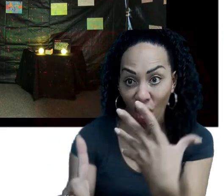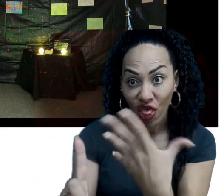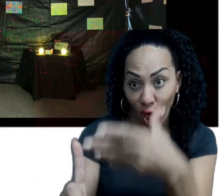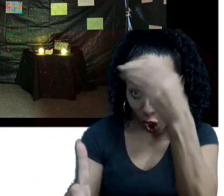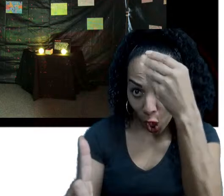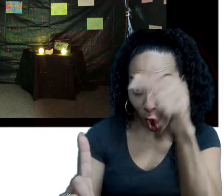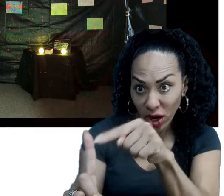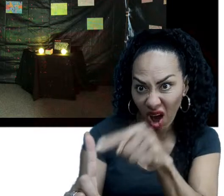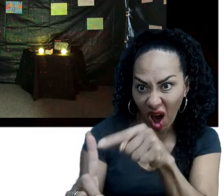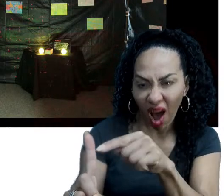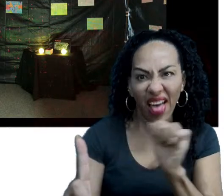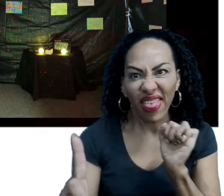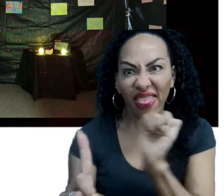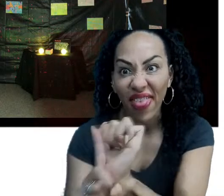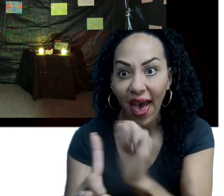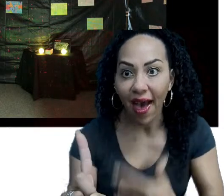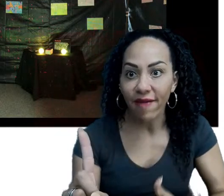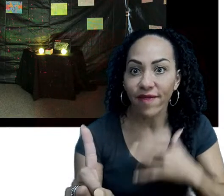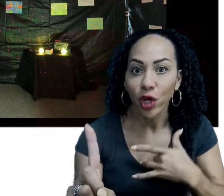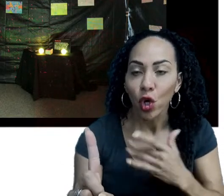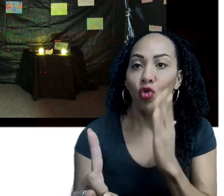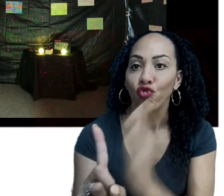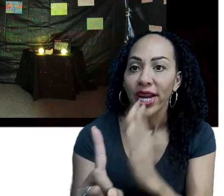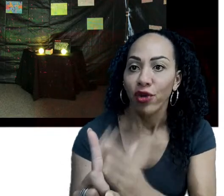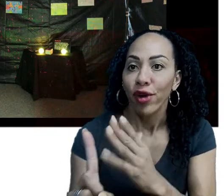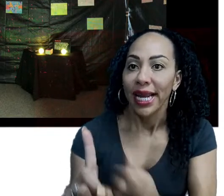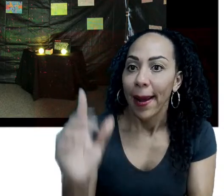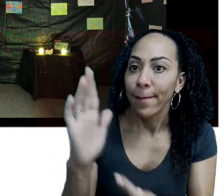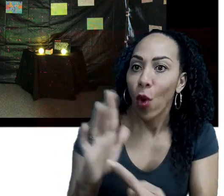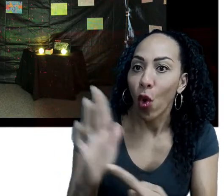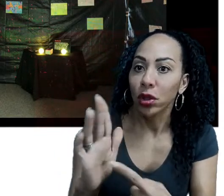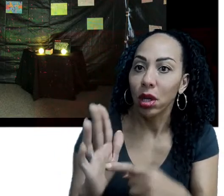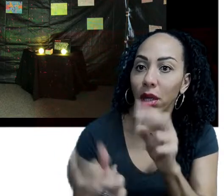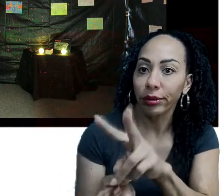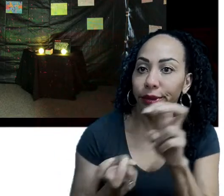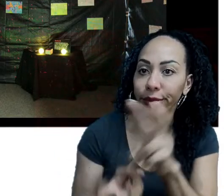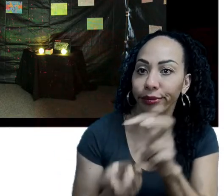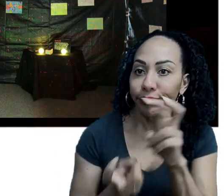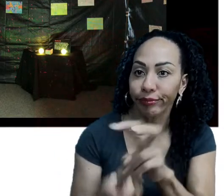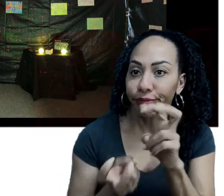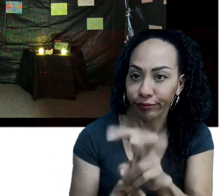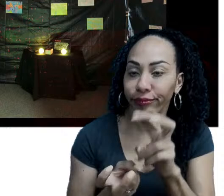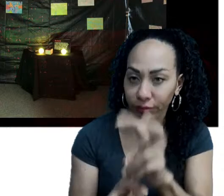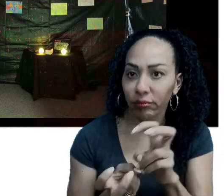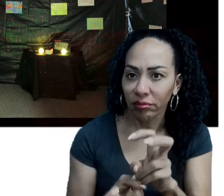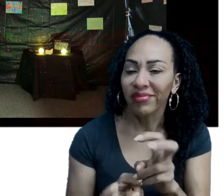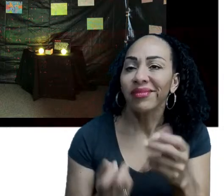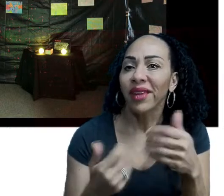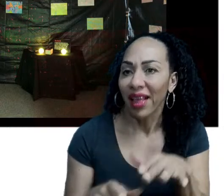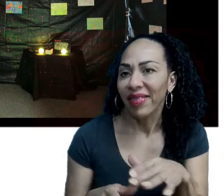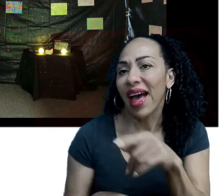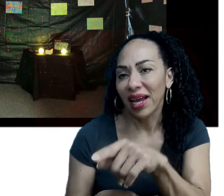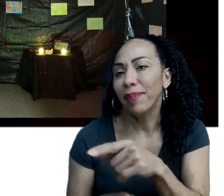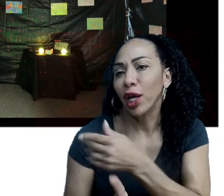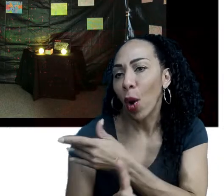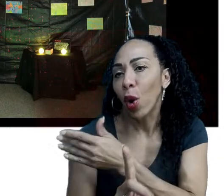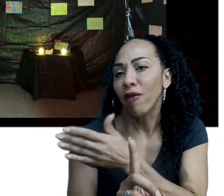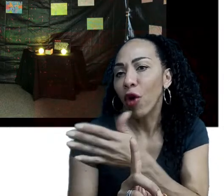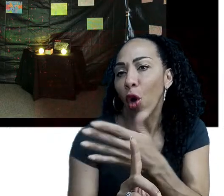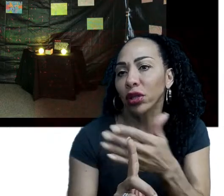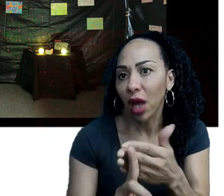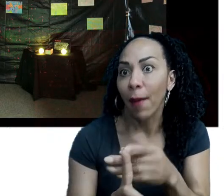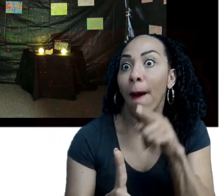really important thing. Obviously, this is something that has already been growing for many, many years, but this is the point where it's starting to